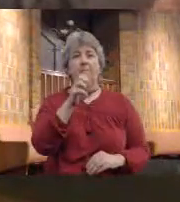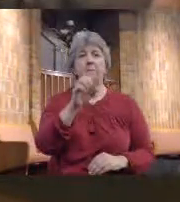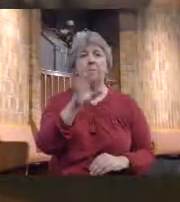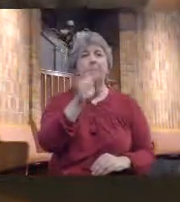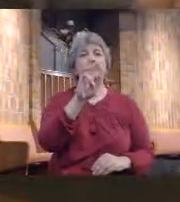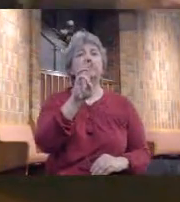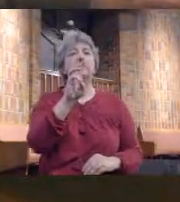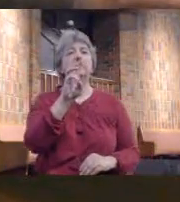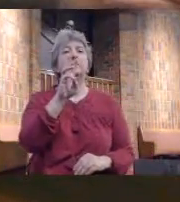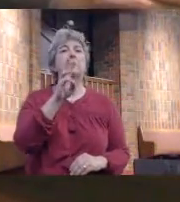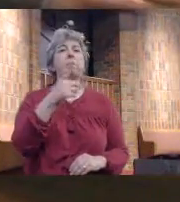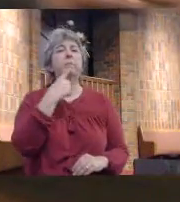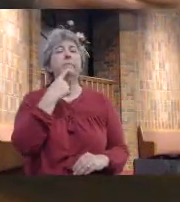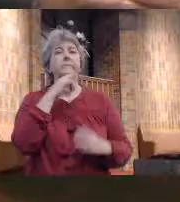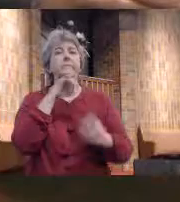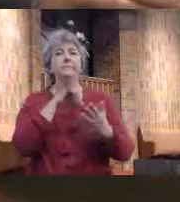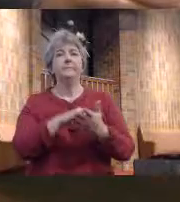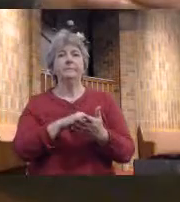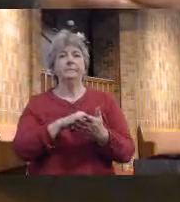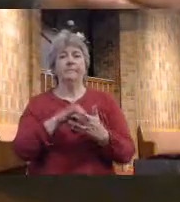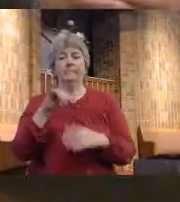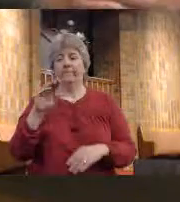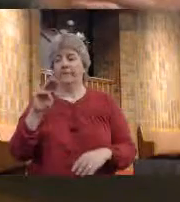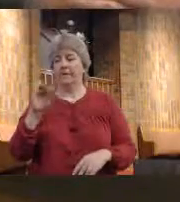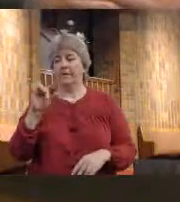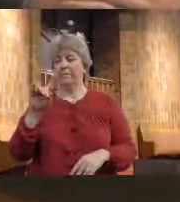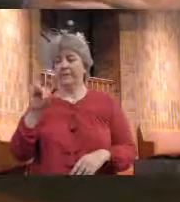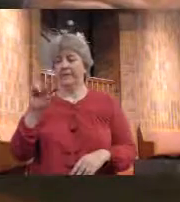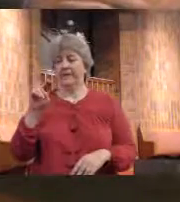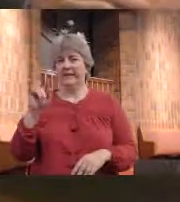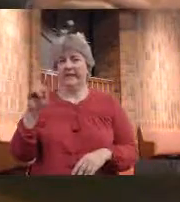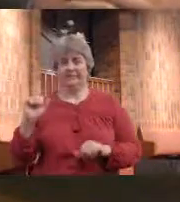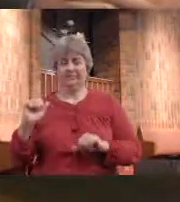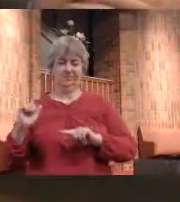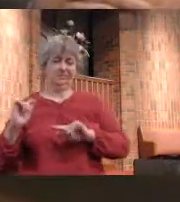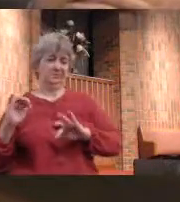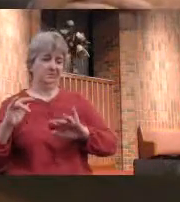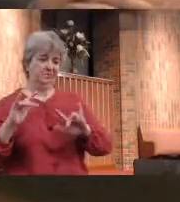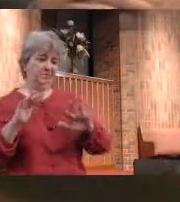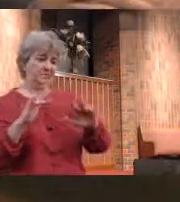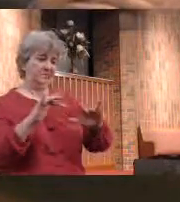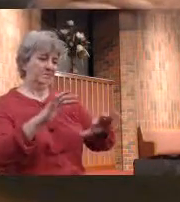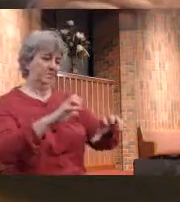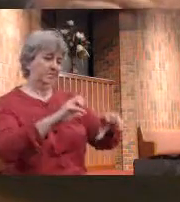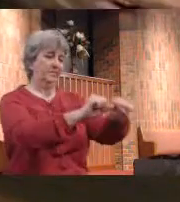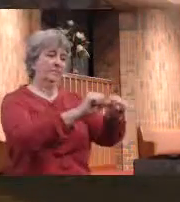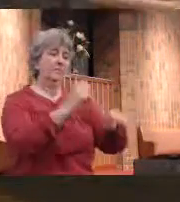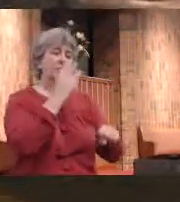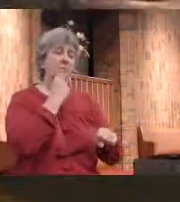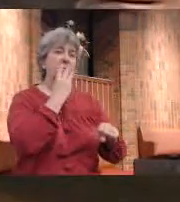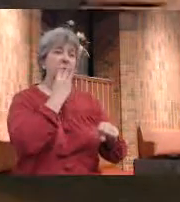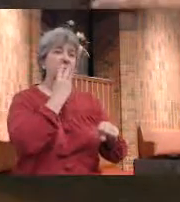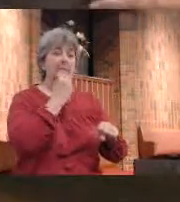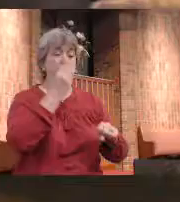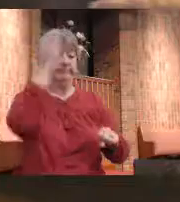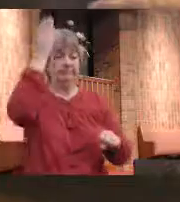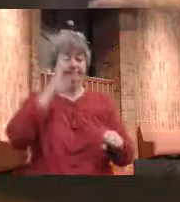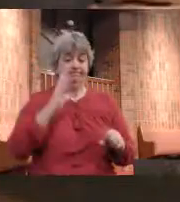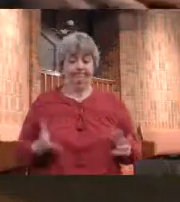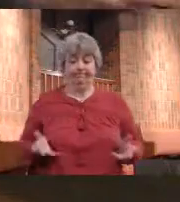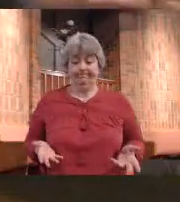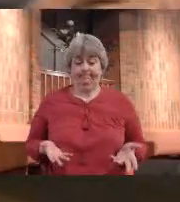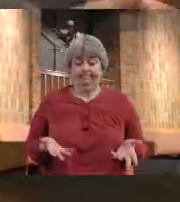Israel is being overrun by the Midianites. God has allowed, because of the sin of Israel, for foreign peoples to